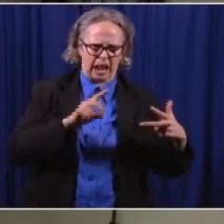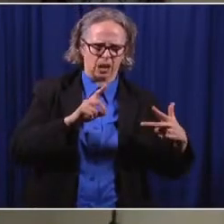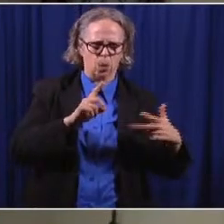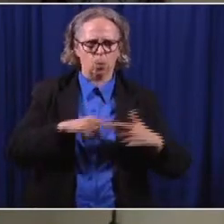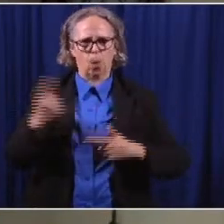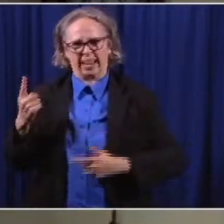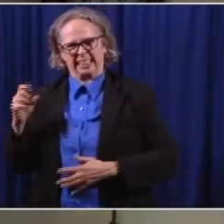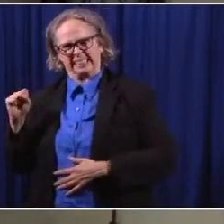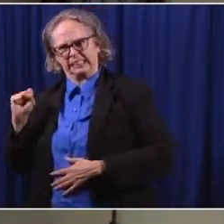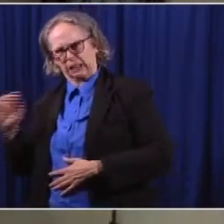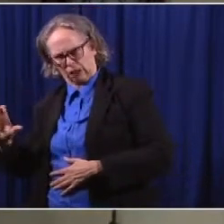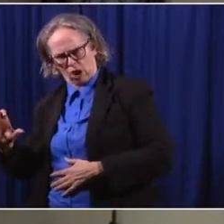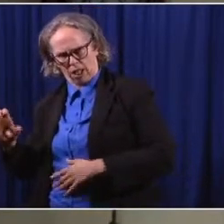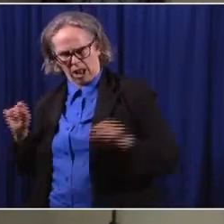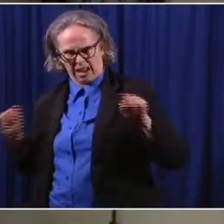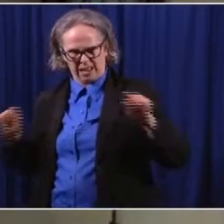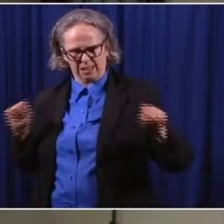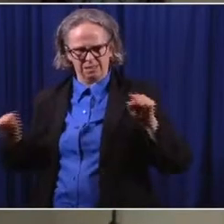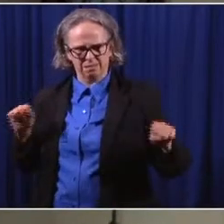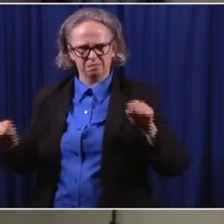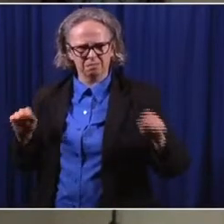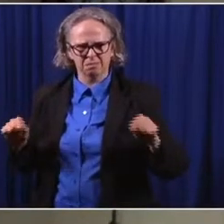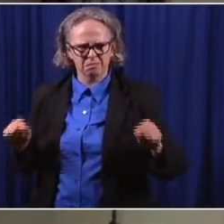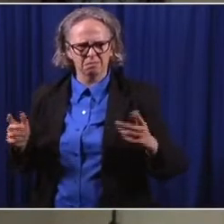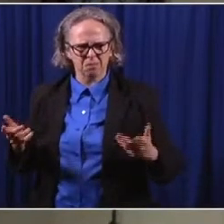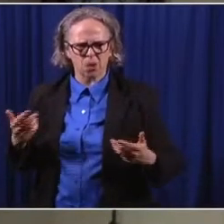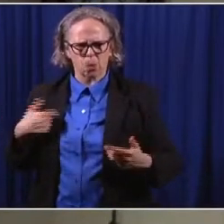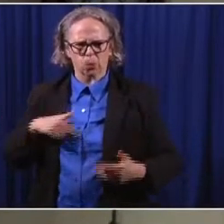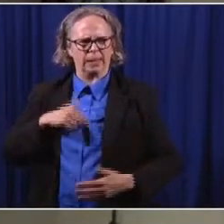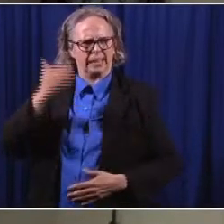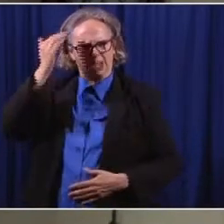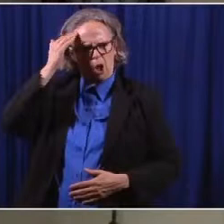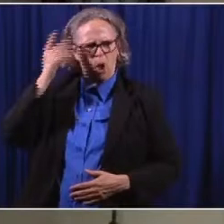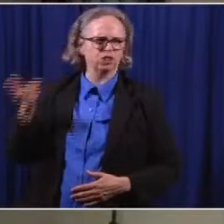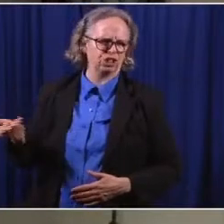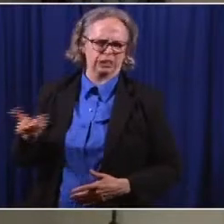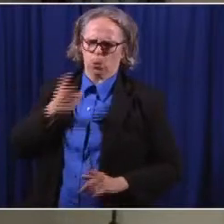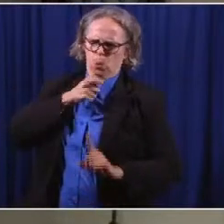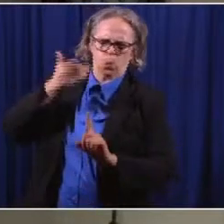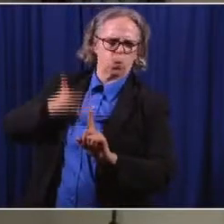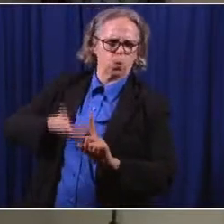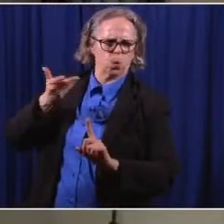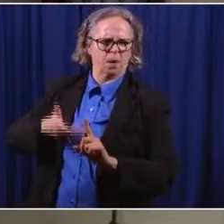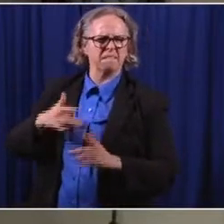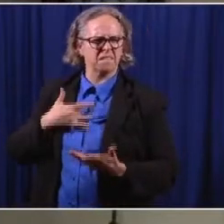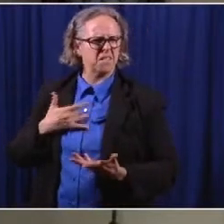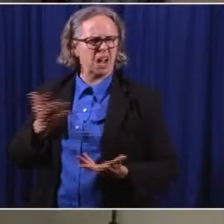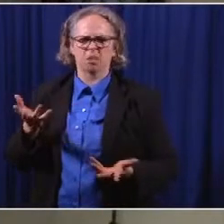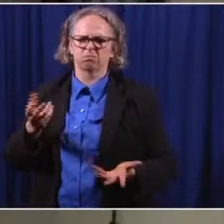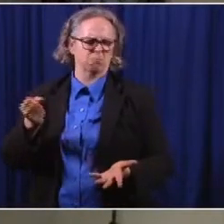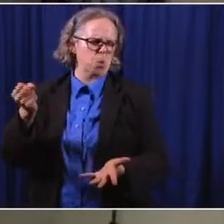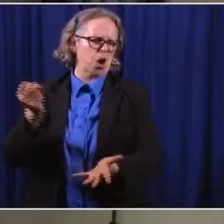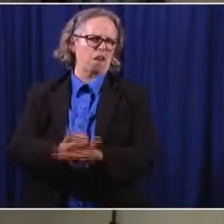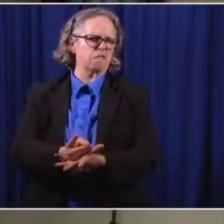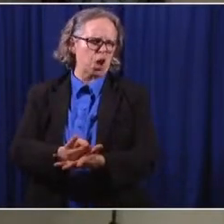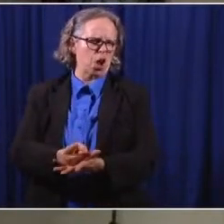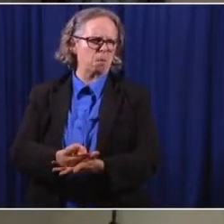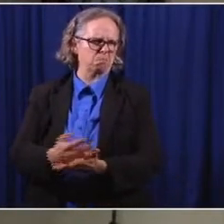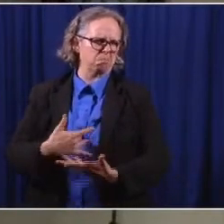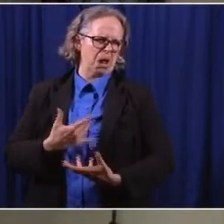So I think she's a known quantity, and you know, I think she'll be confirmed, and I know she'll do a good job.